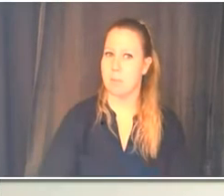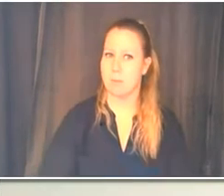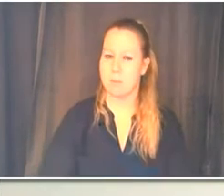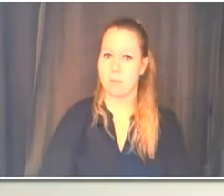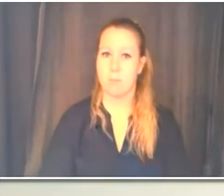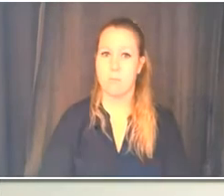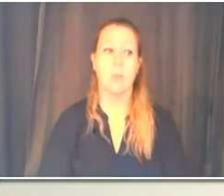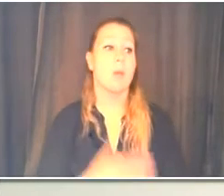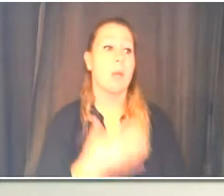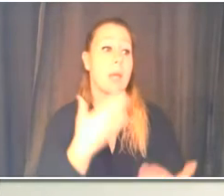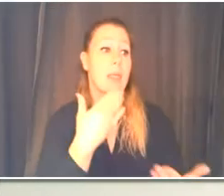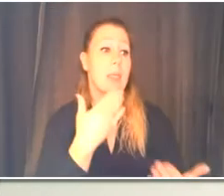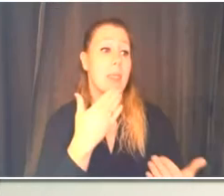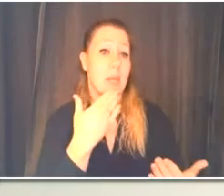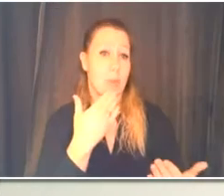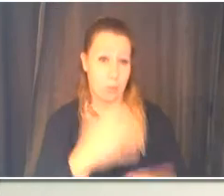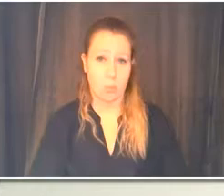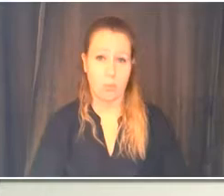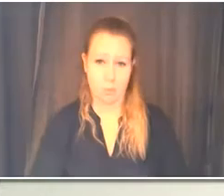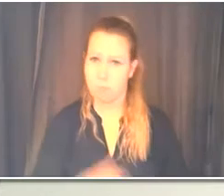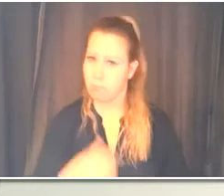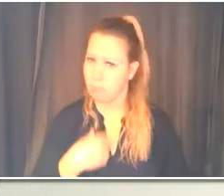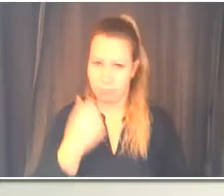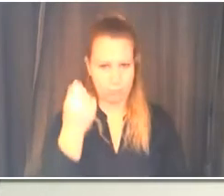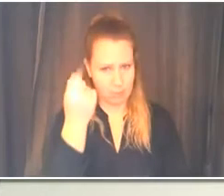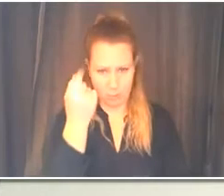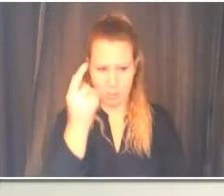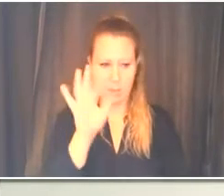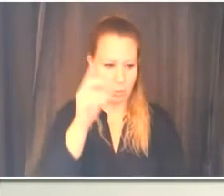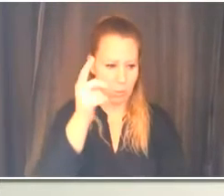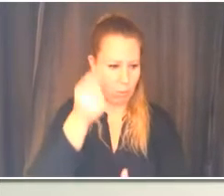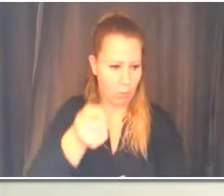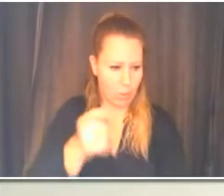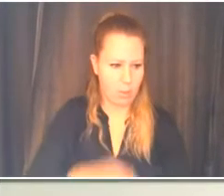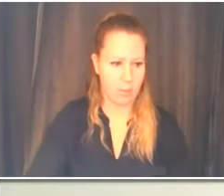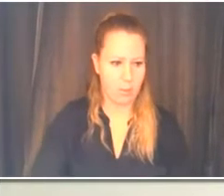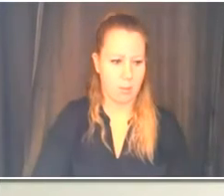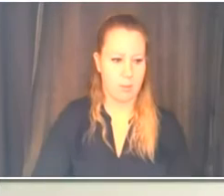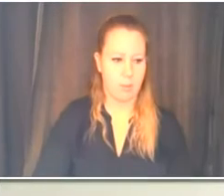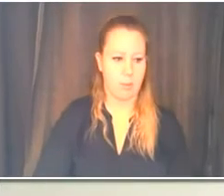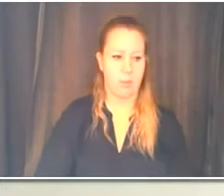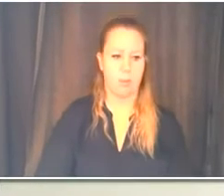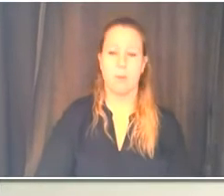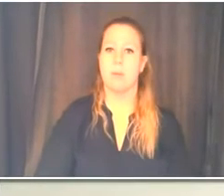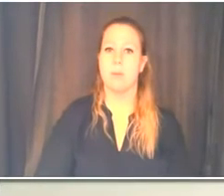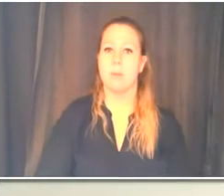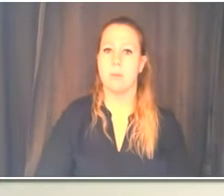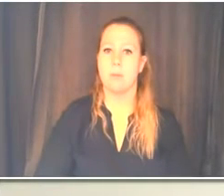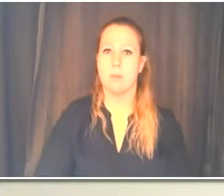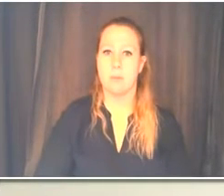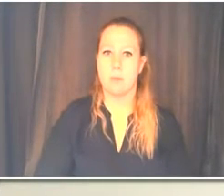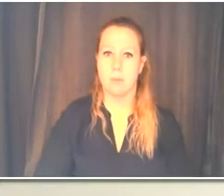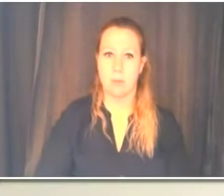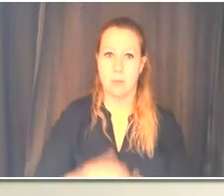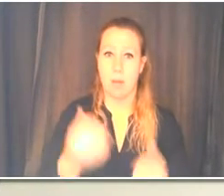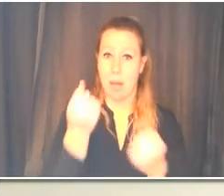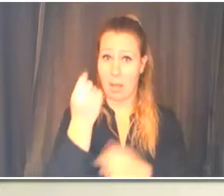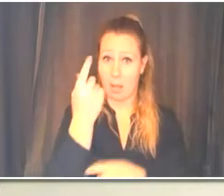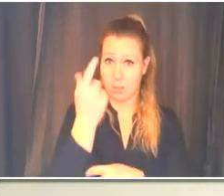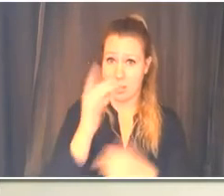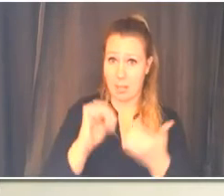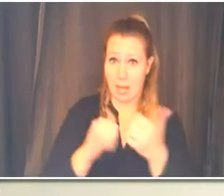normally do outside of pandemic if you were fully staffed up you know I I am concerned as I'm sure you are as well and it's why we're having this